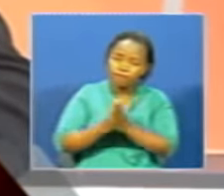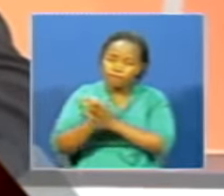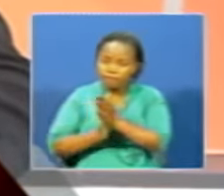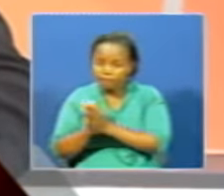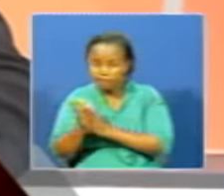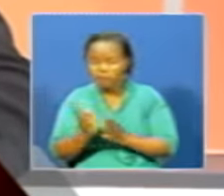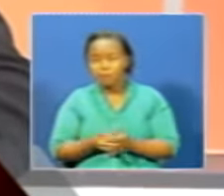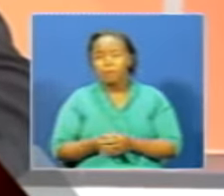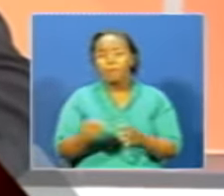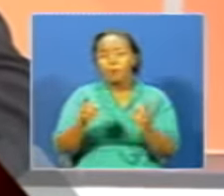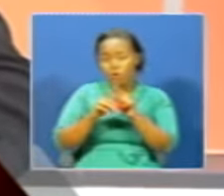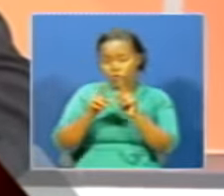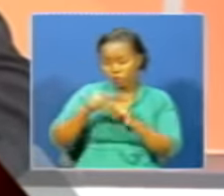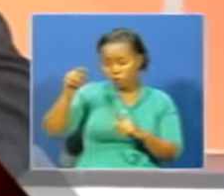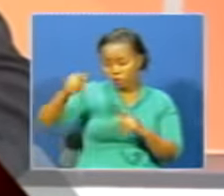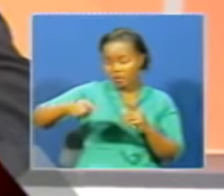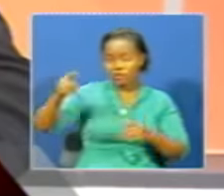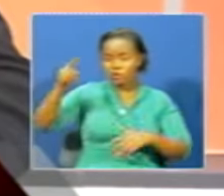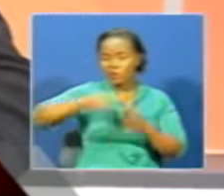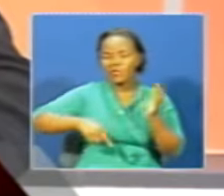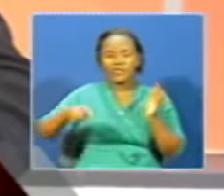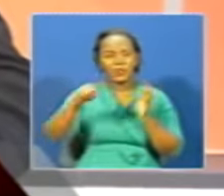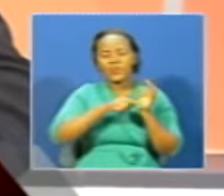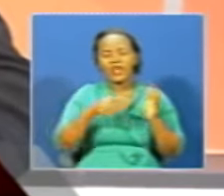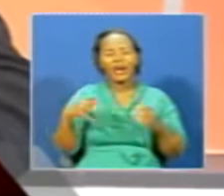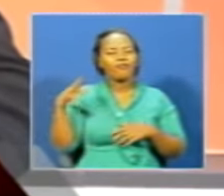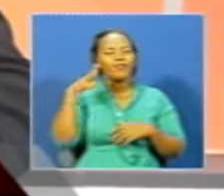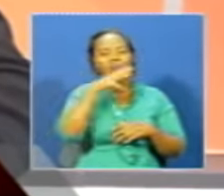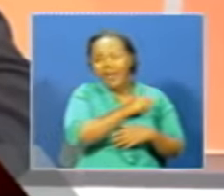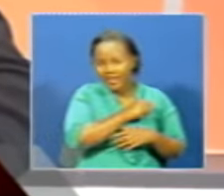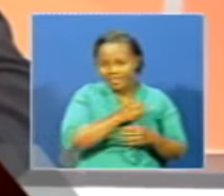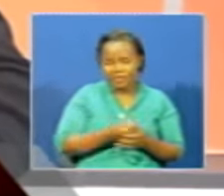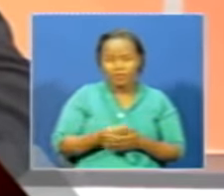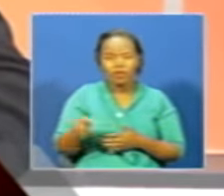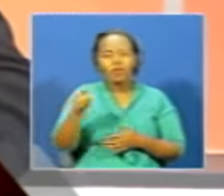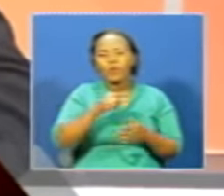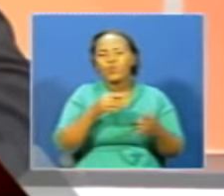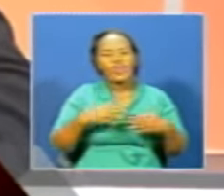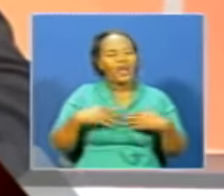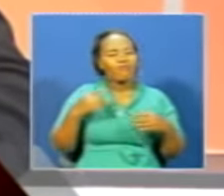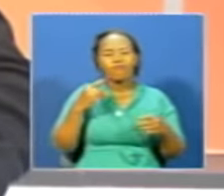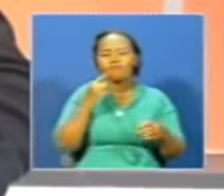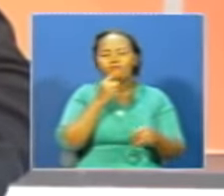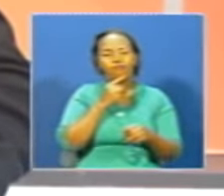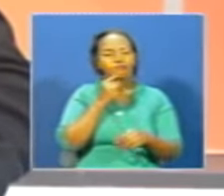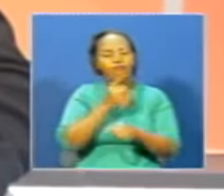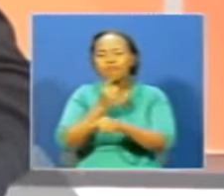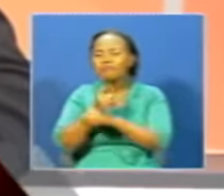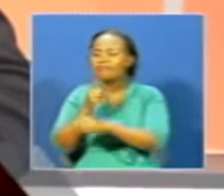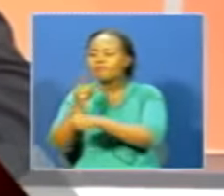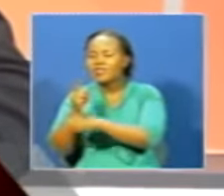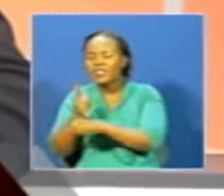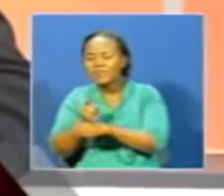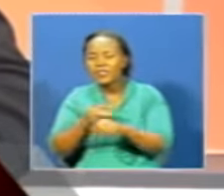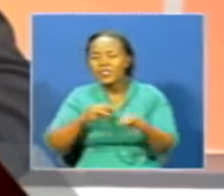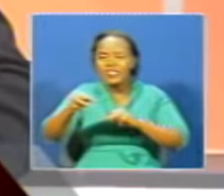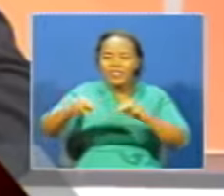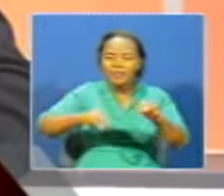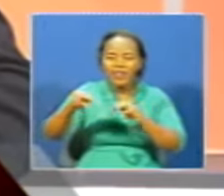And that is what we have lost. That is we have lost our discipline in the management of public